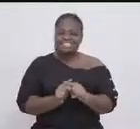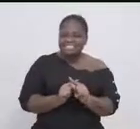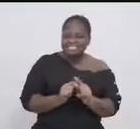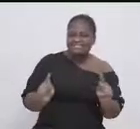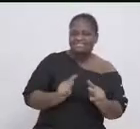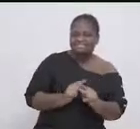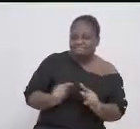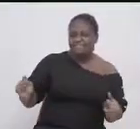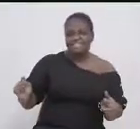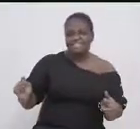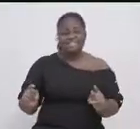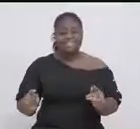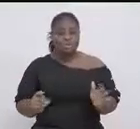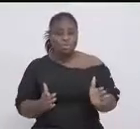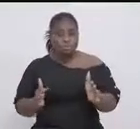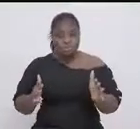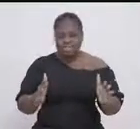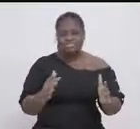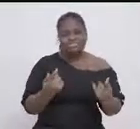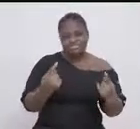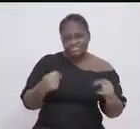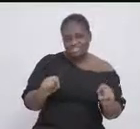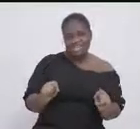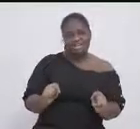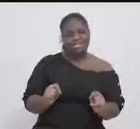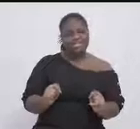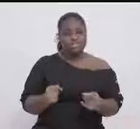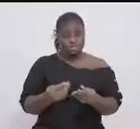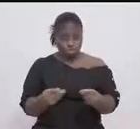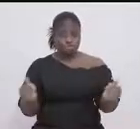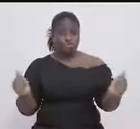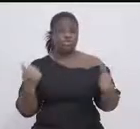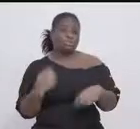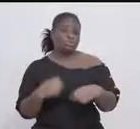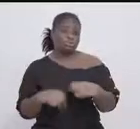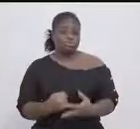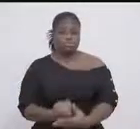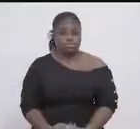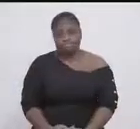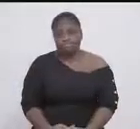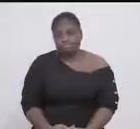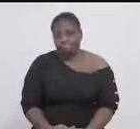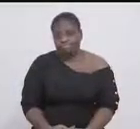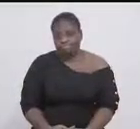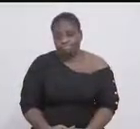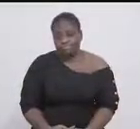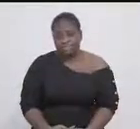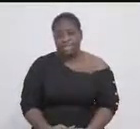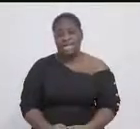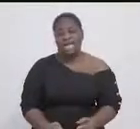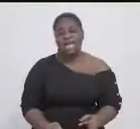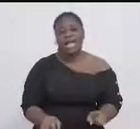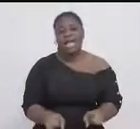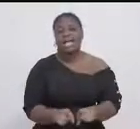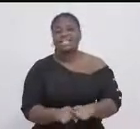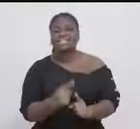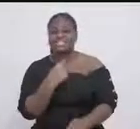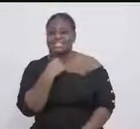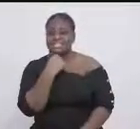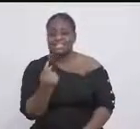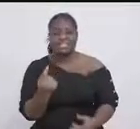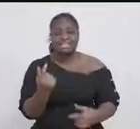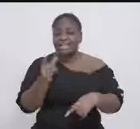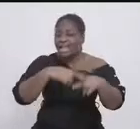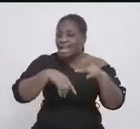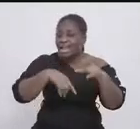your different skill sets to try it and think about different ways of solving a problem. So, and like Florence said, it's like a